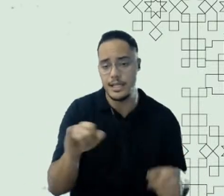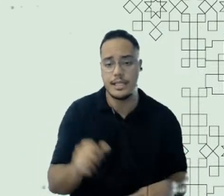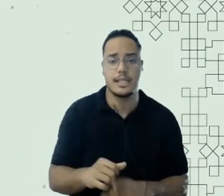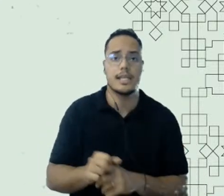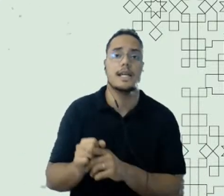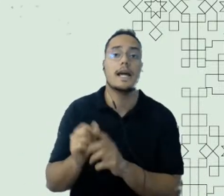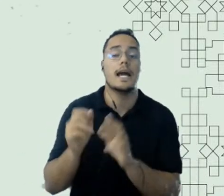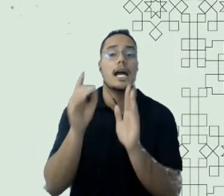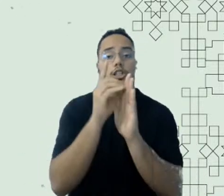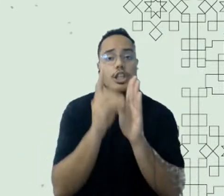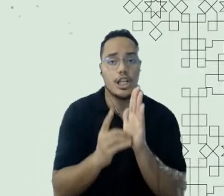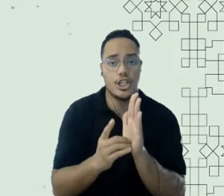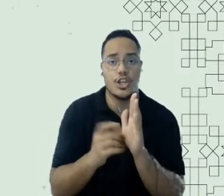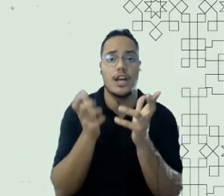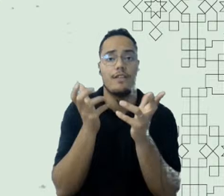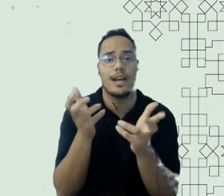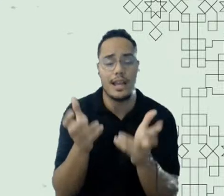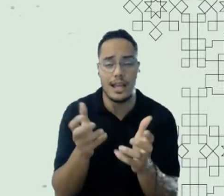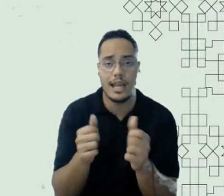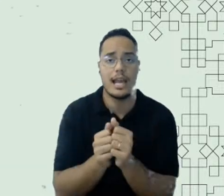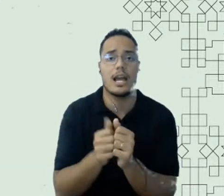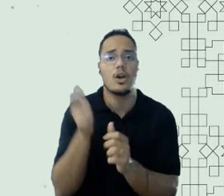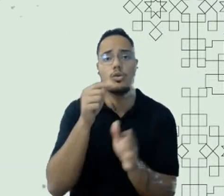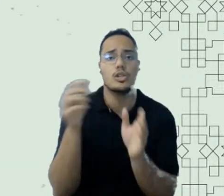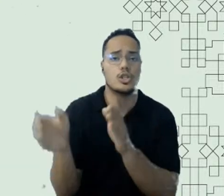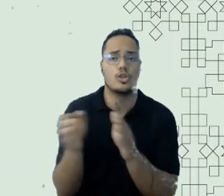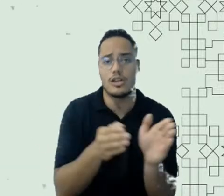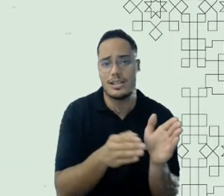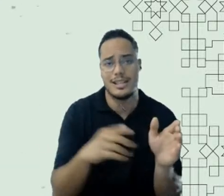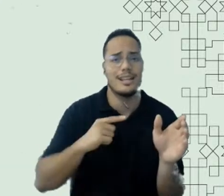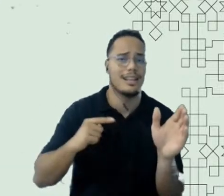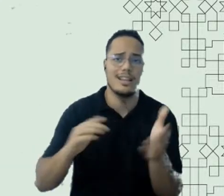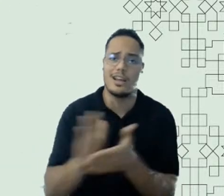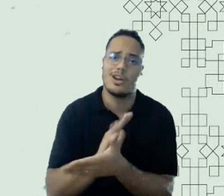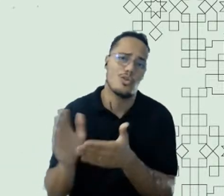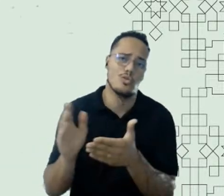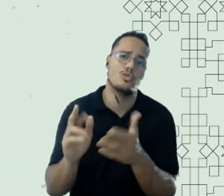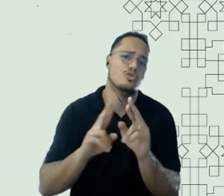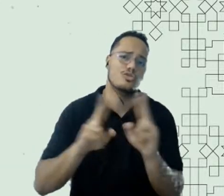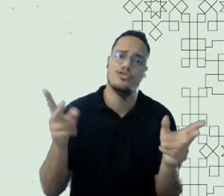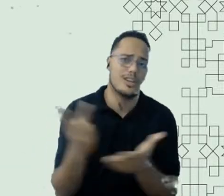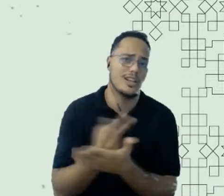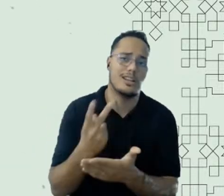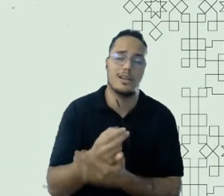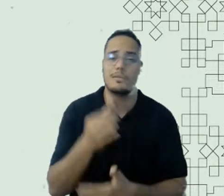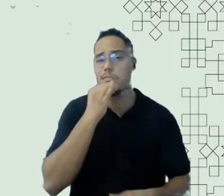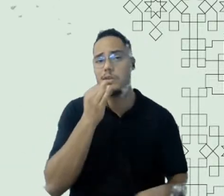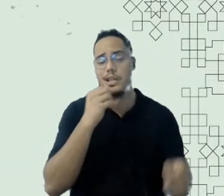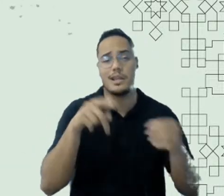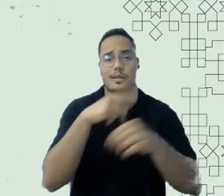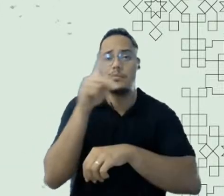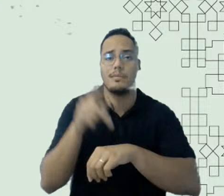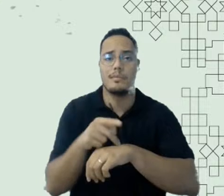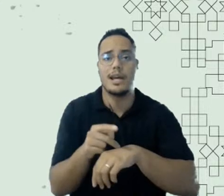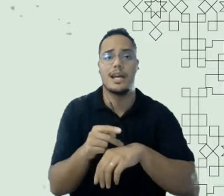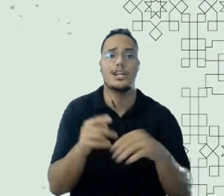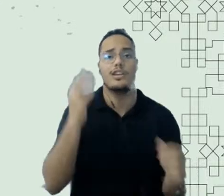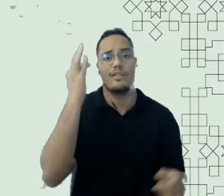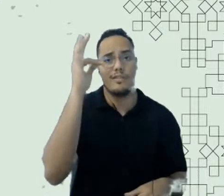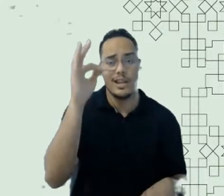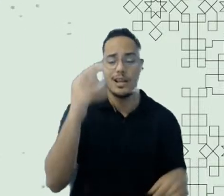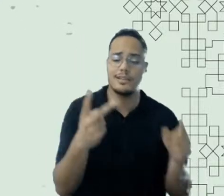have countries like France and countries like Germany, they have put in place very different systems. So the country like